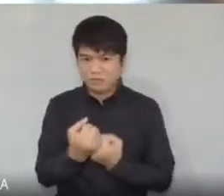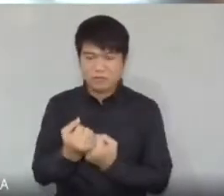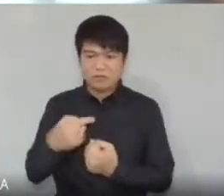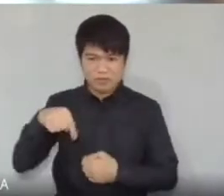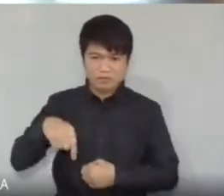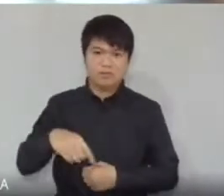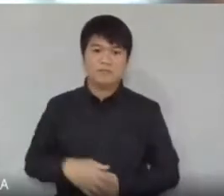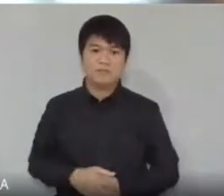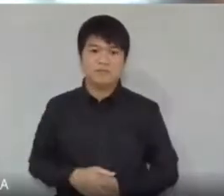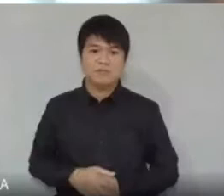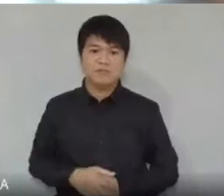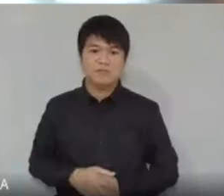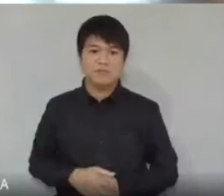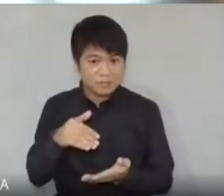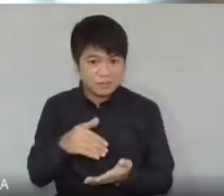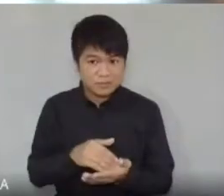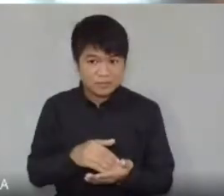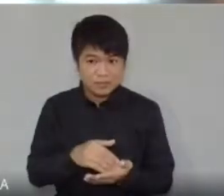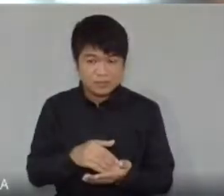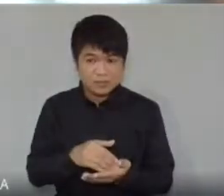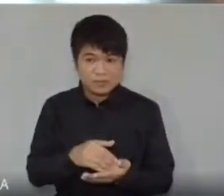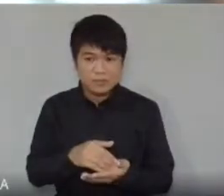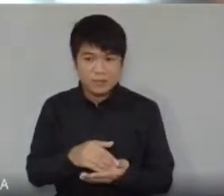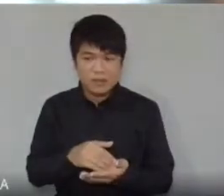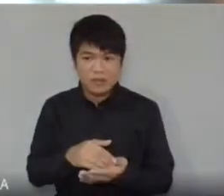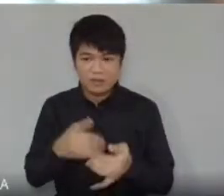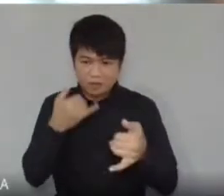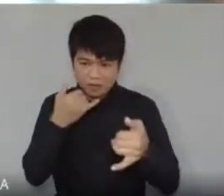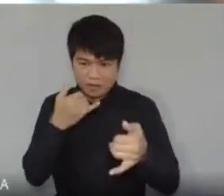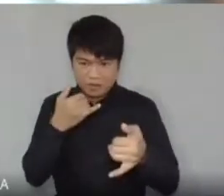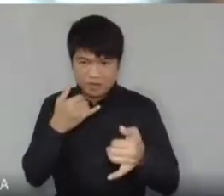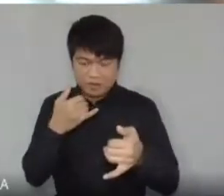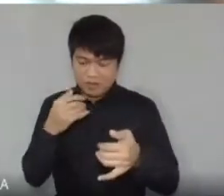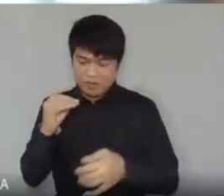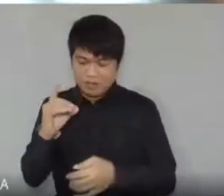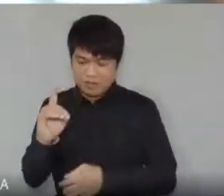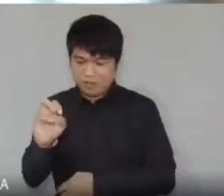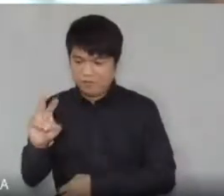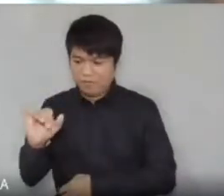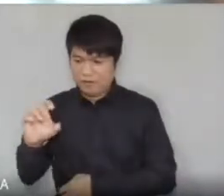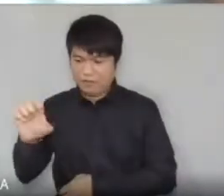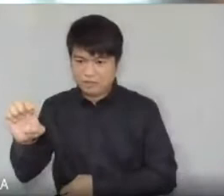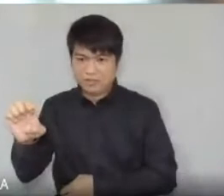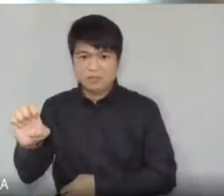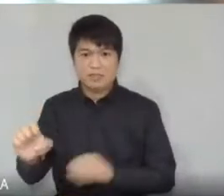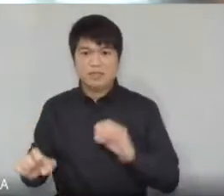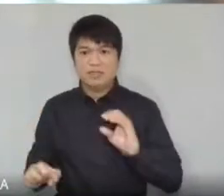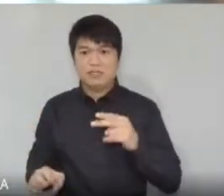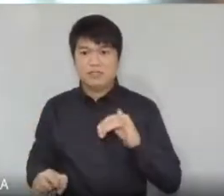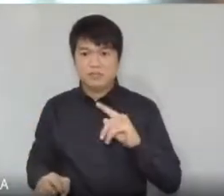NTS telemedicine platform. Linking this in a seamless manner, the first to